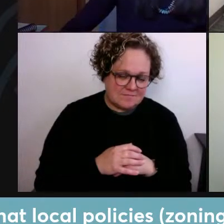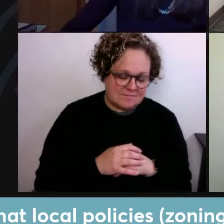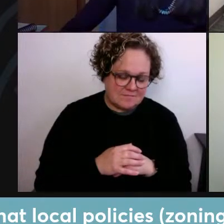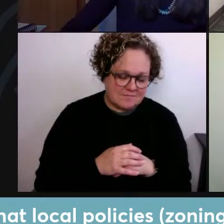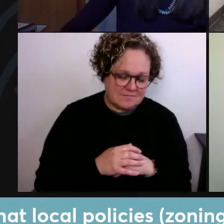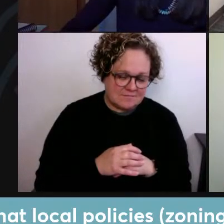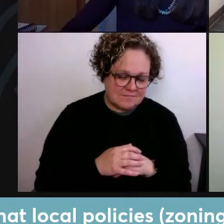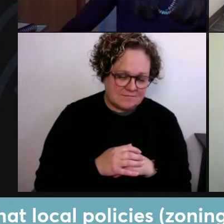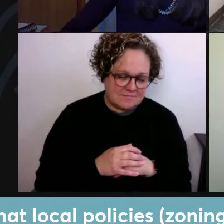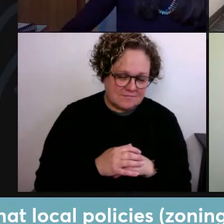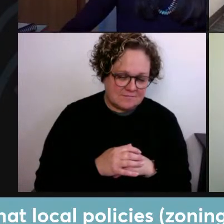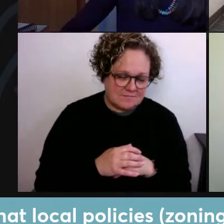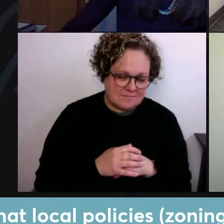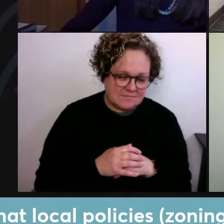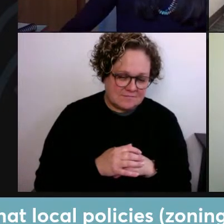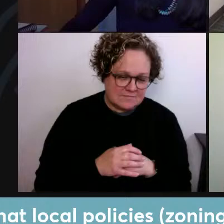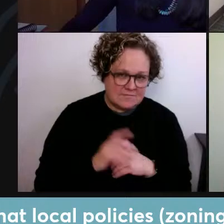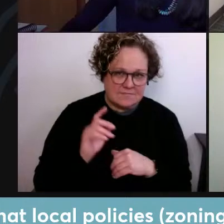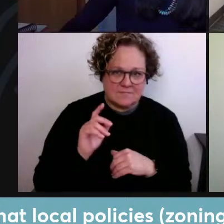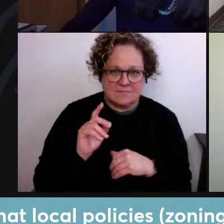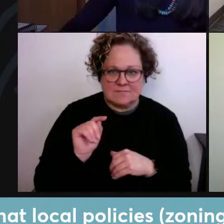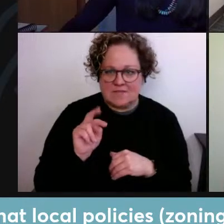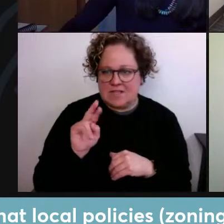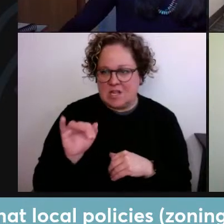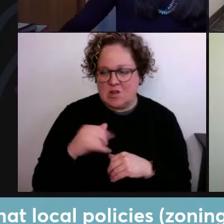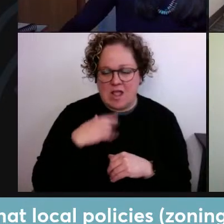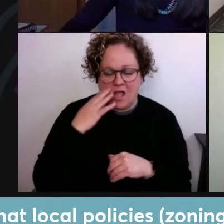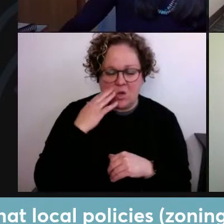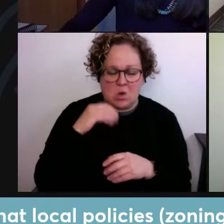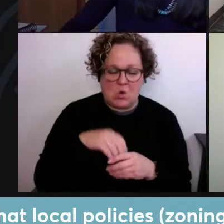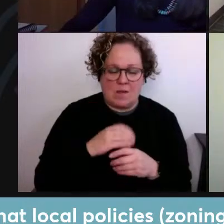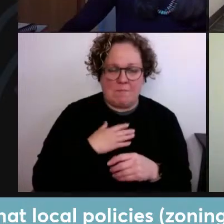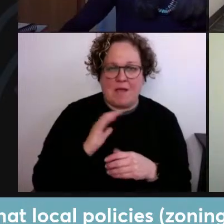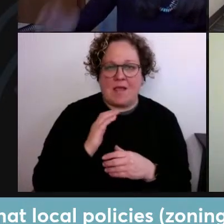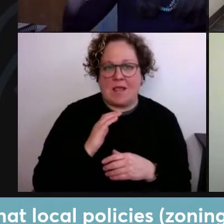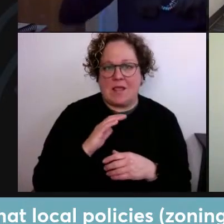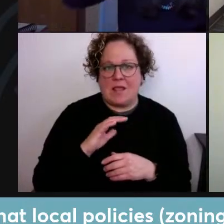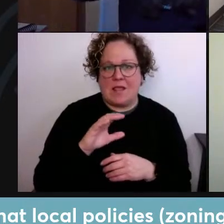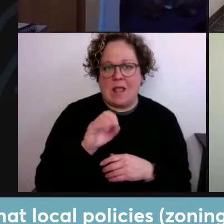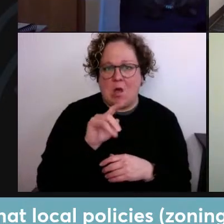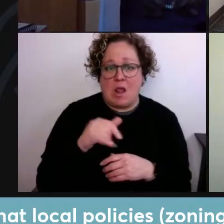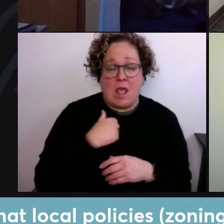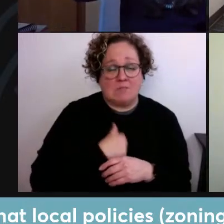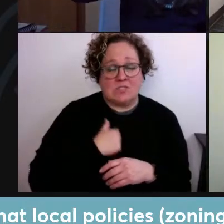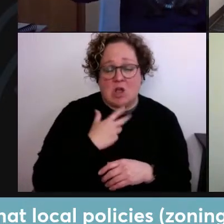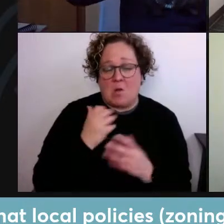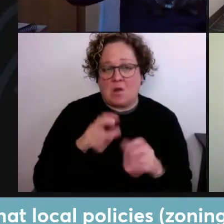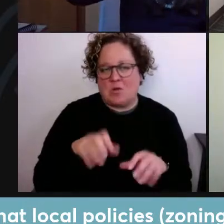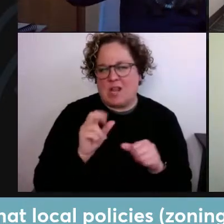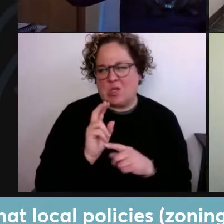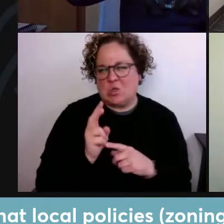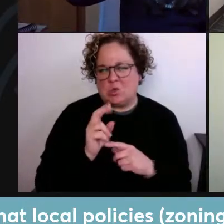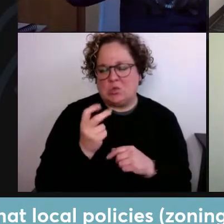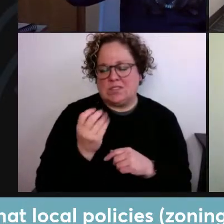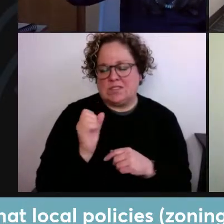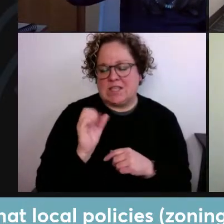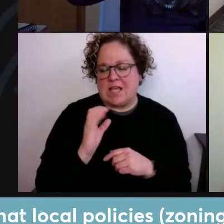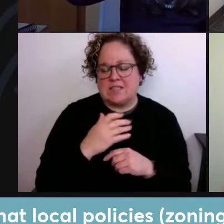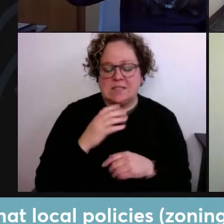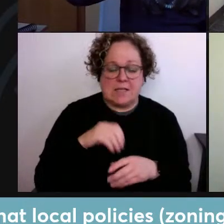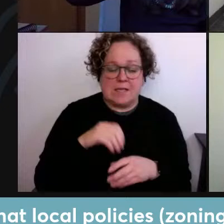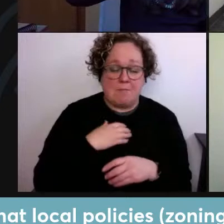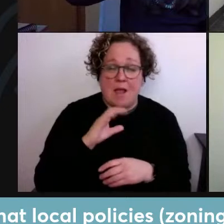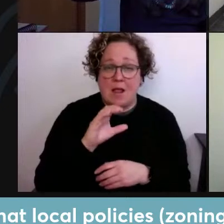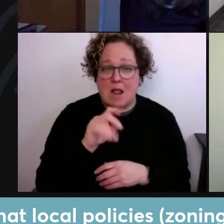I do know that in my county, and I'm so sorry, I just want to take 2 seconds. I know in my county, they're making it so